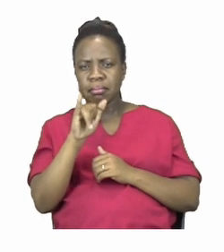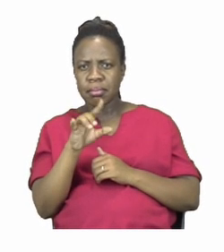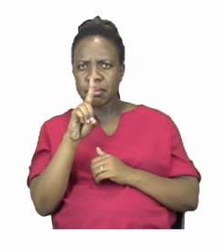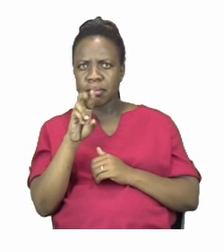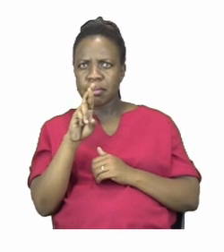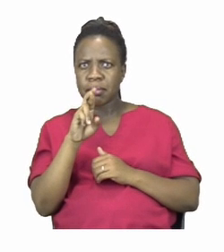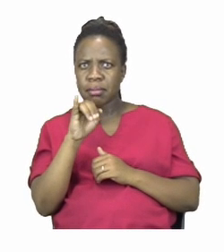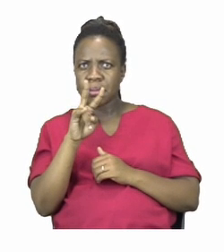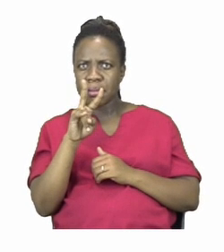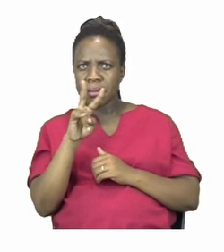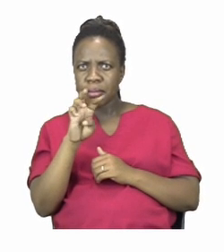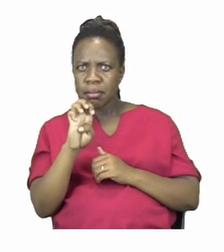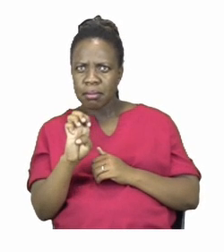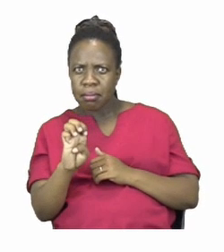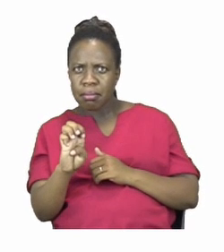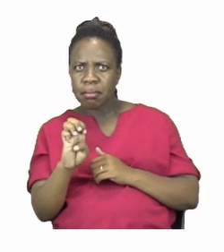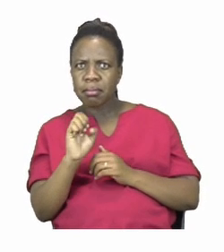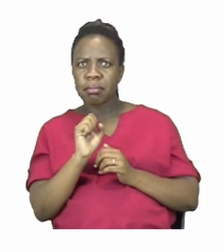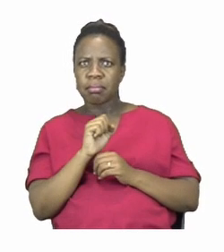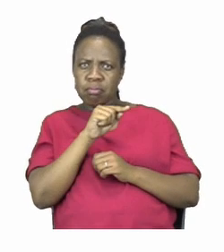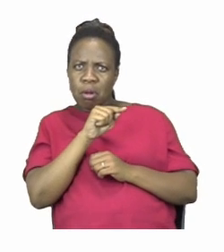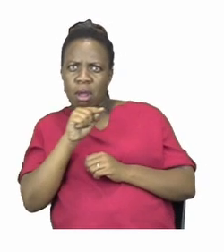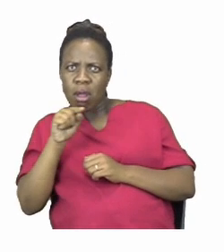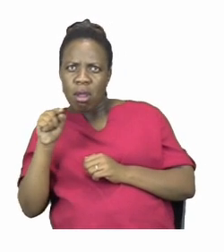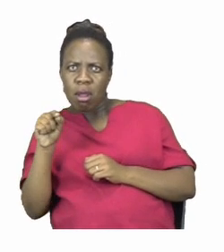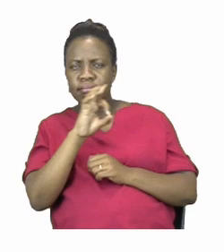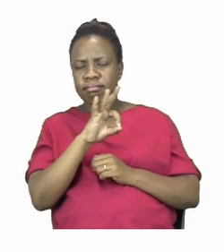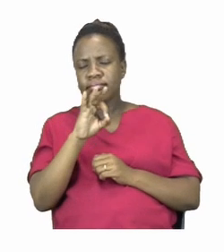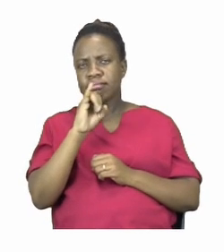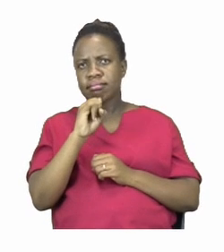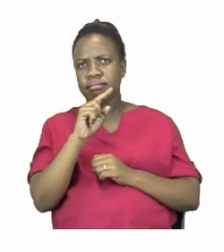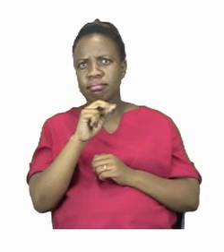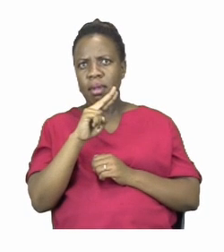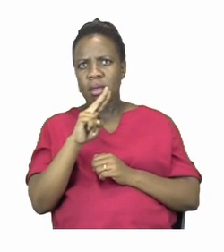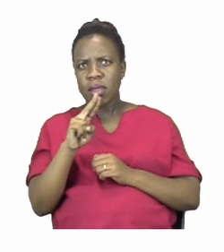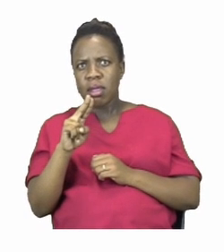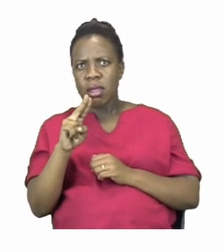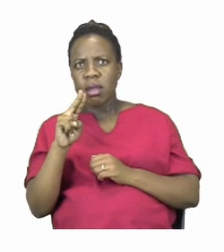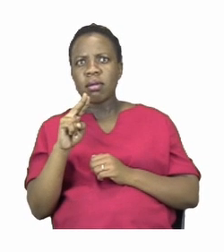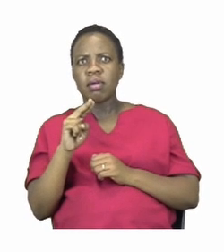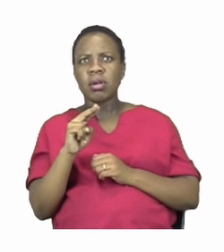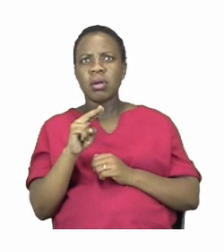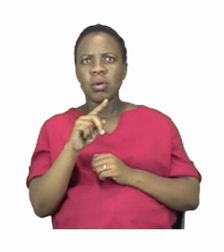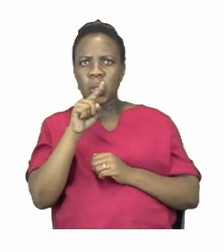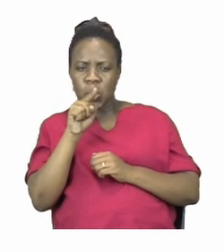Twisted Lane. Now what are the other buildings that we also have on the